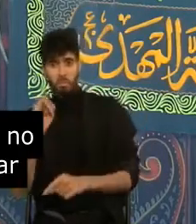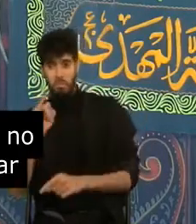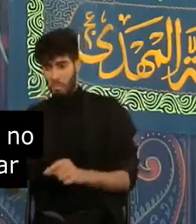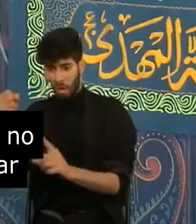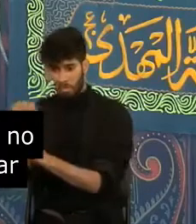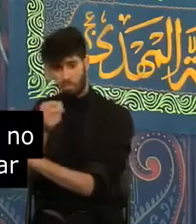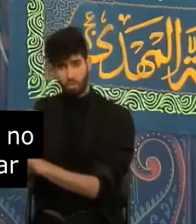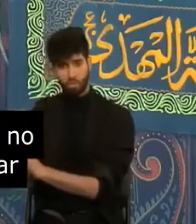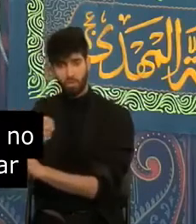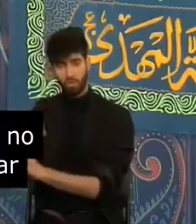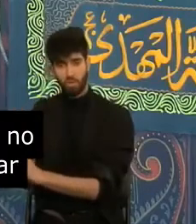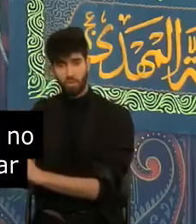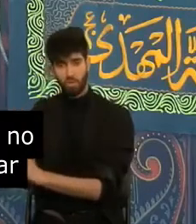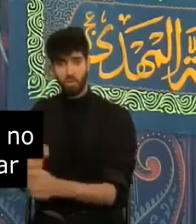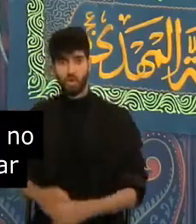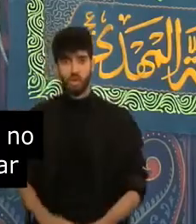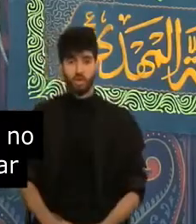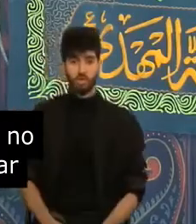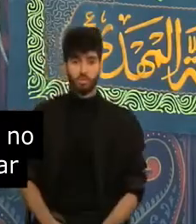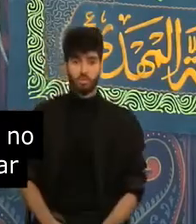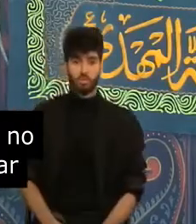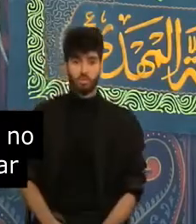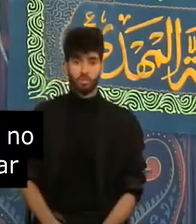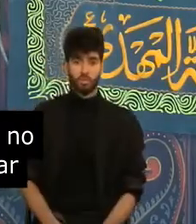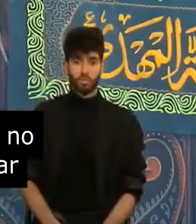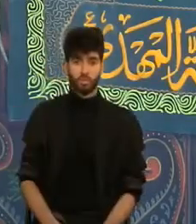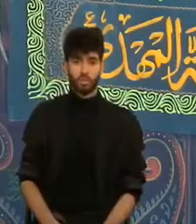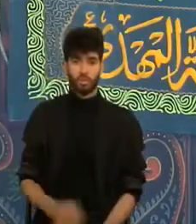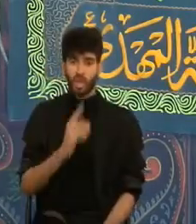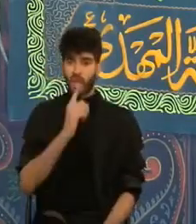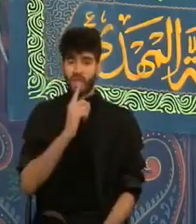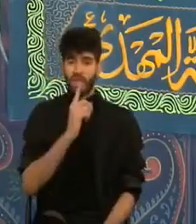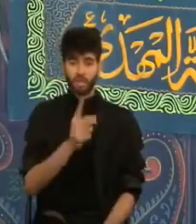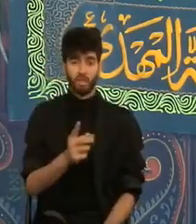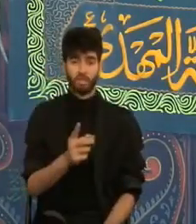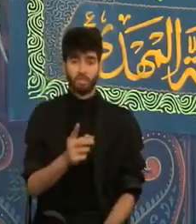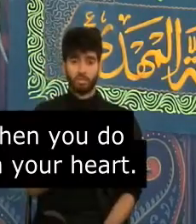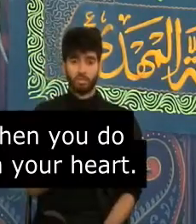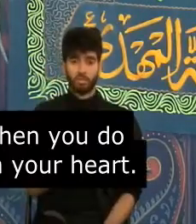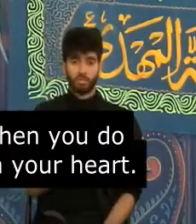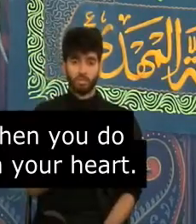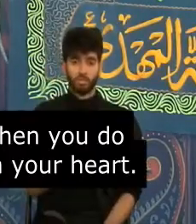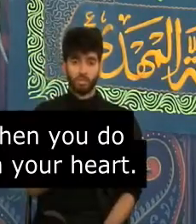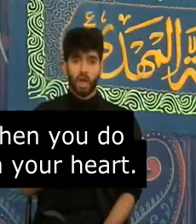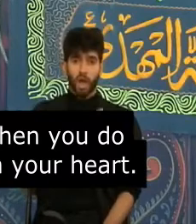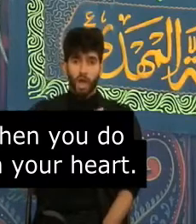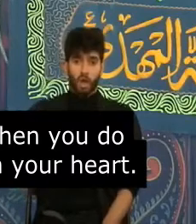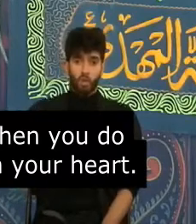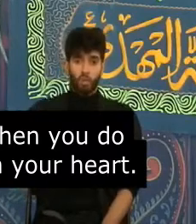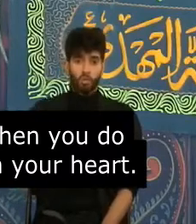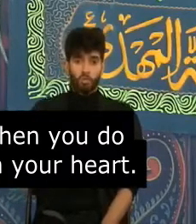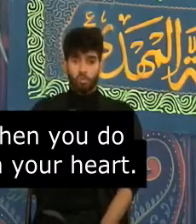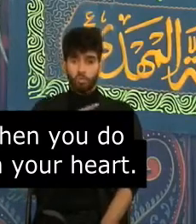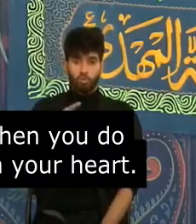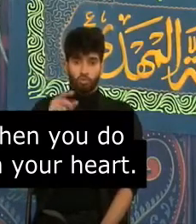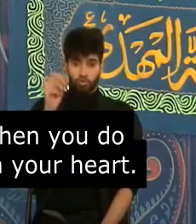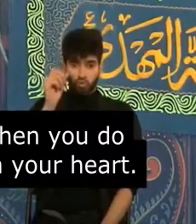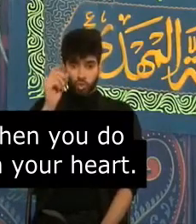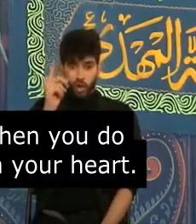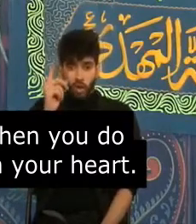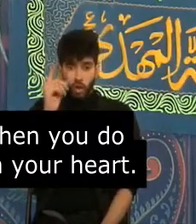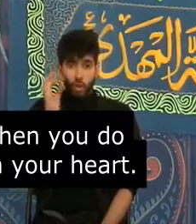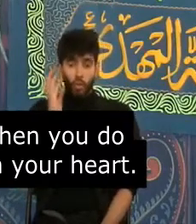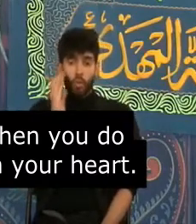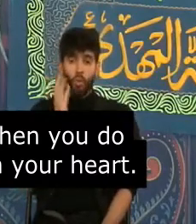So I say this to you with no equivocation and no fear. That I want you to realize that when you do